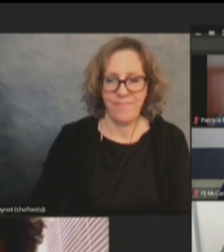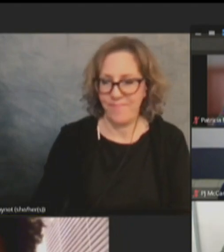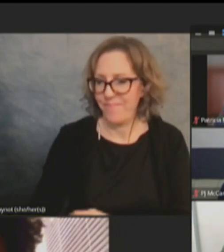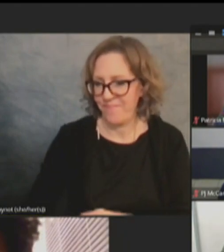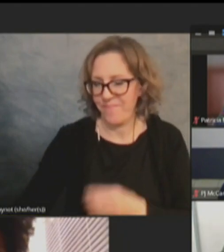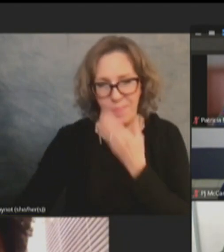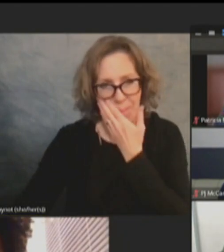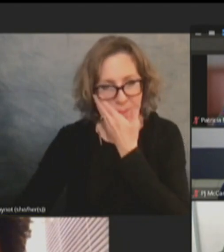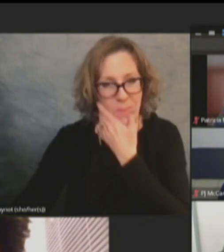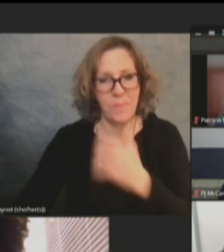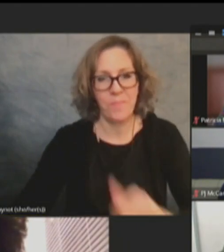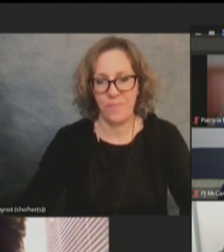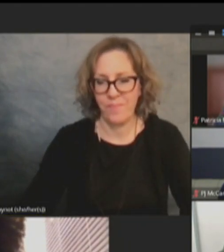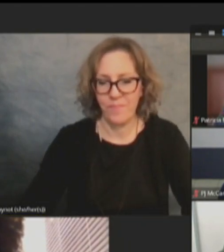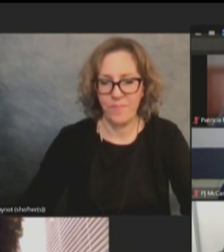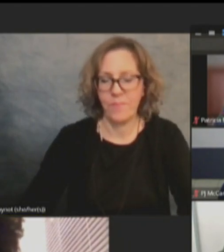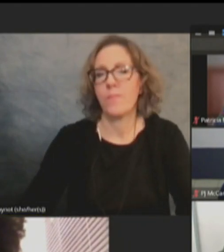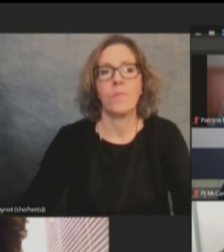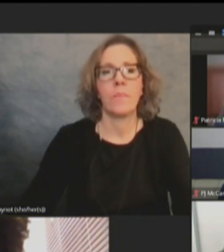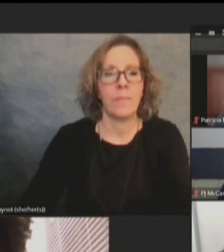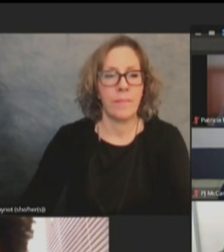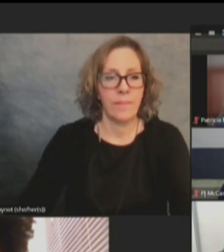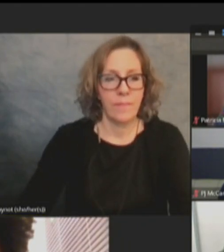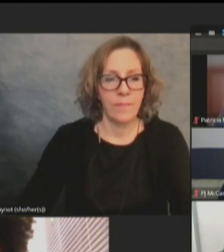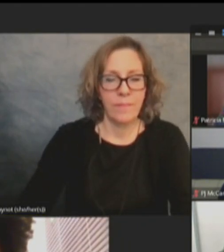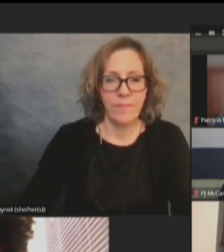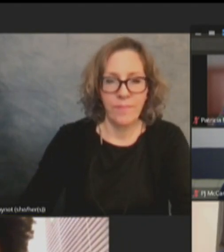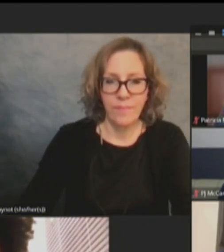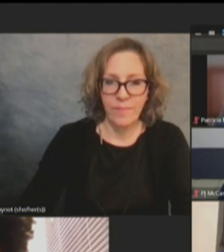Thank you. You're welcome.